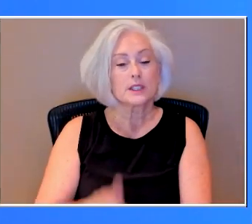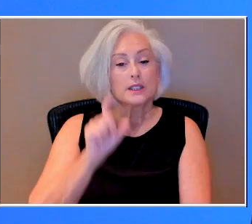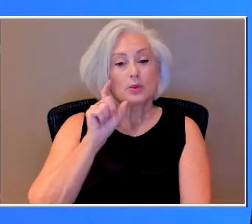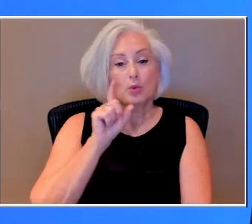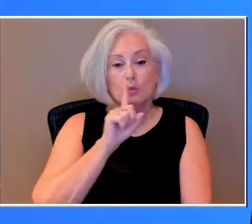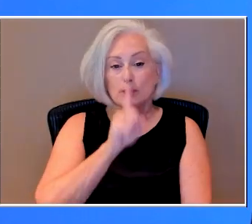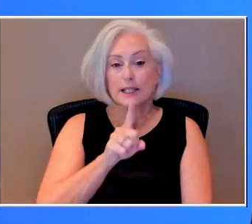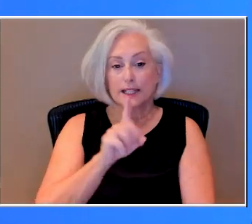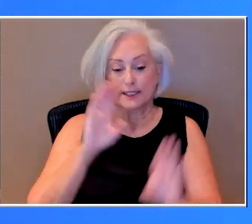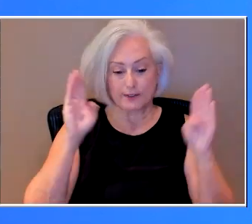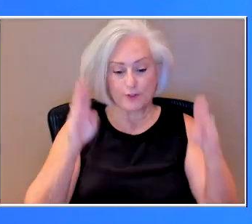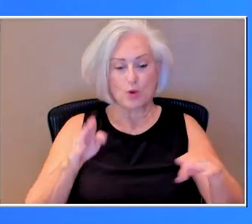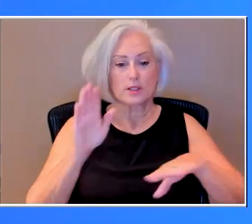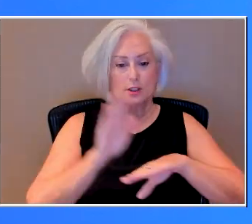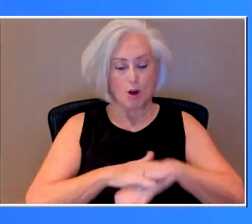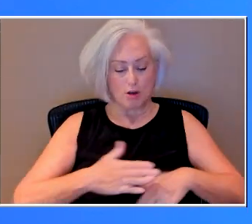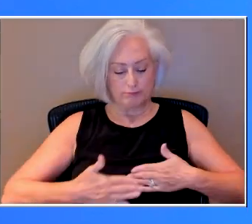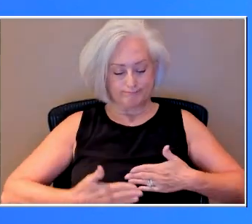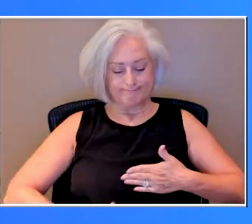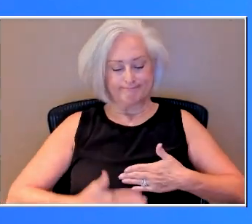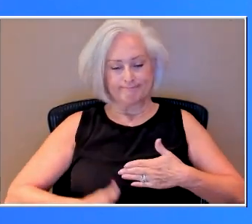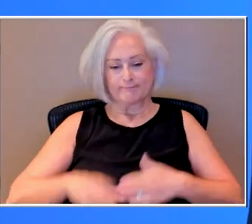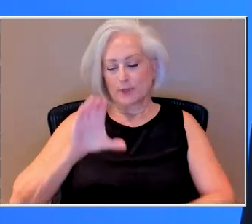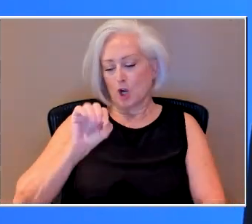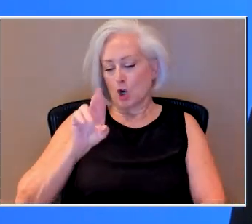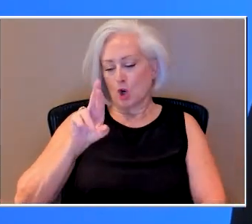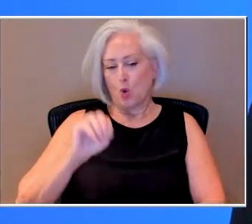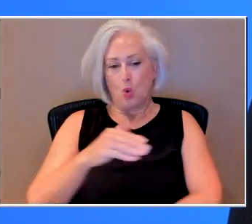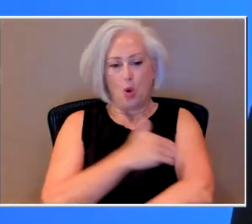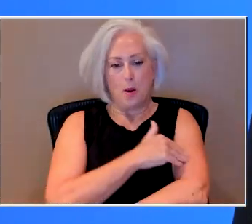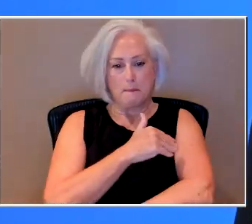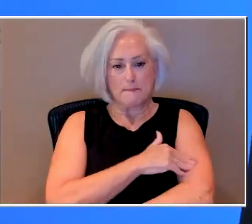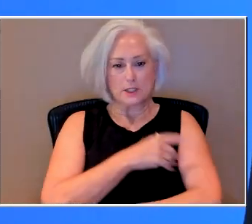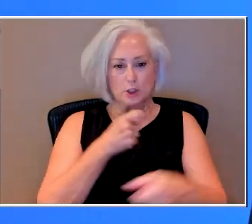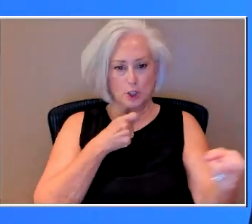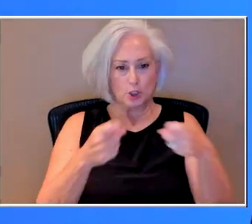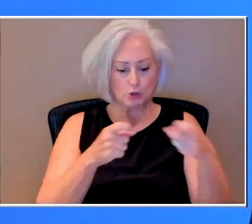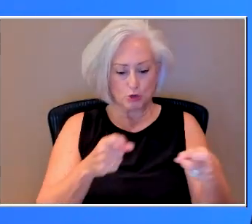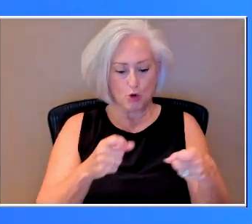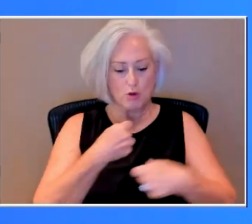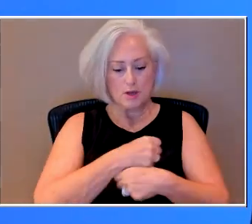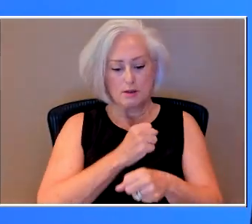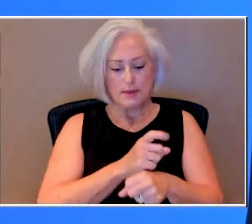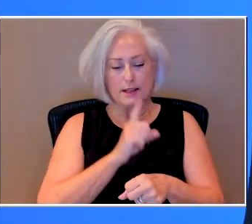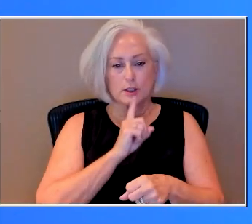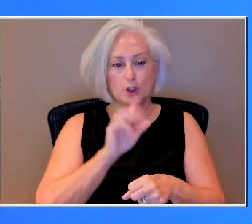core control, and just making sure that your body's imbalanced. Everybody